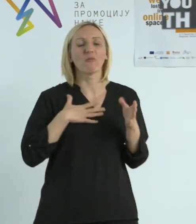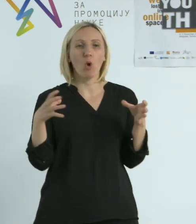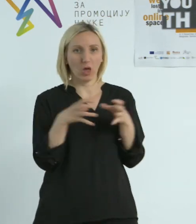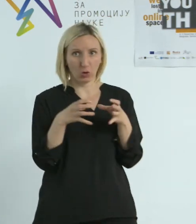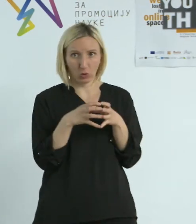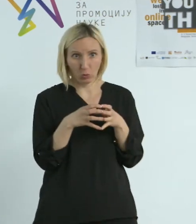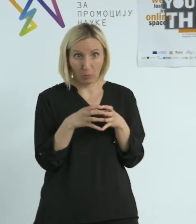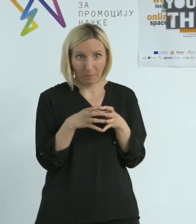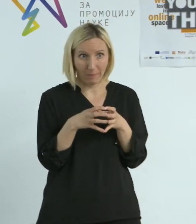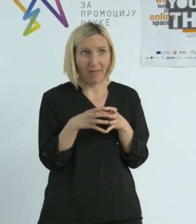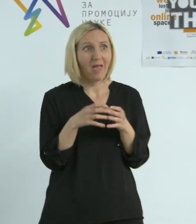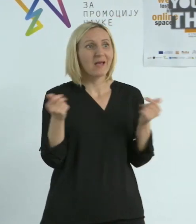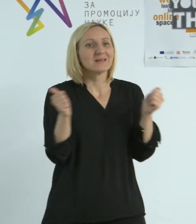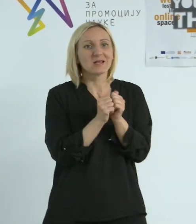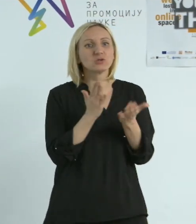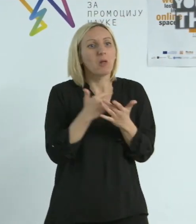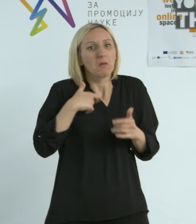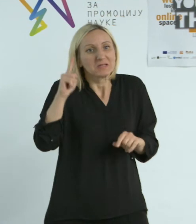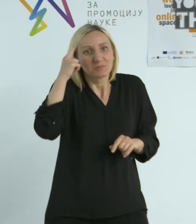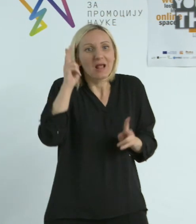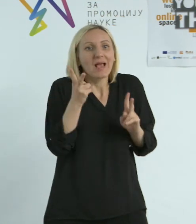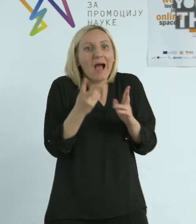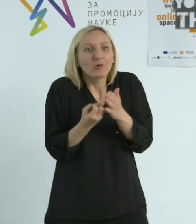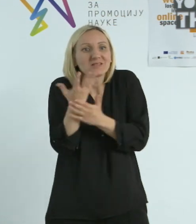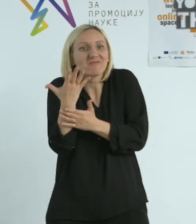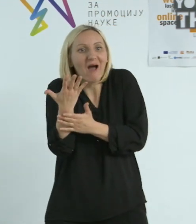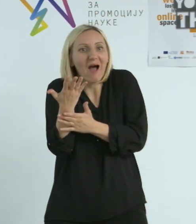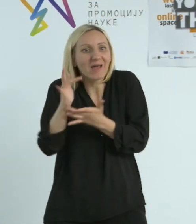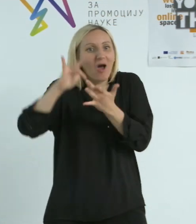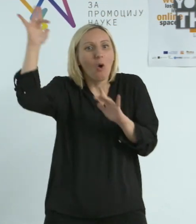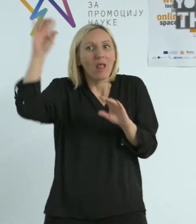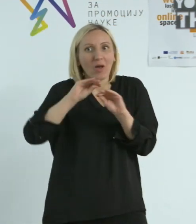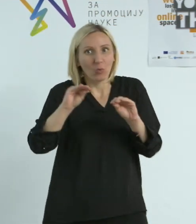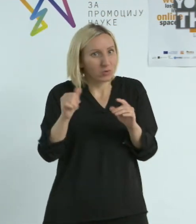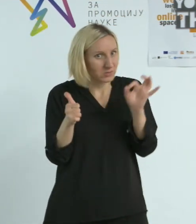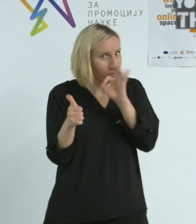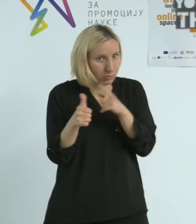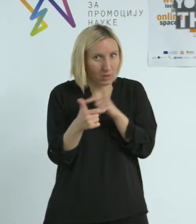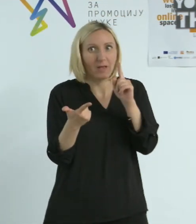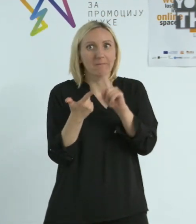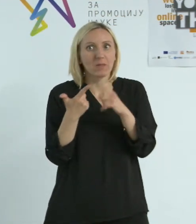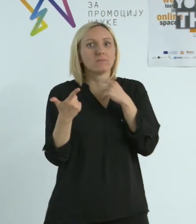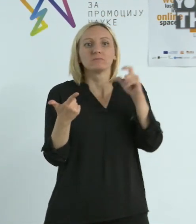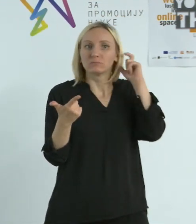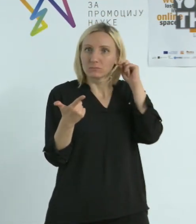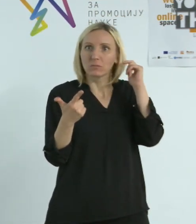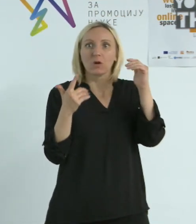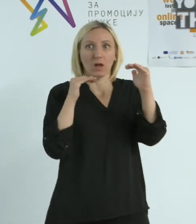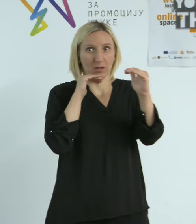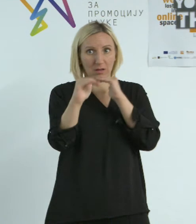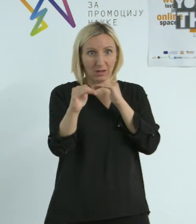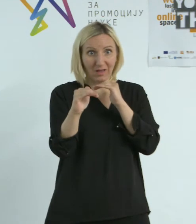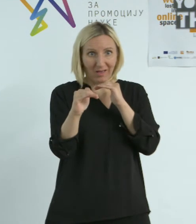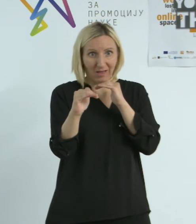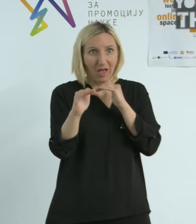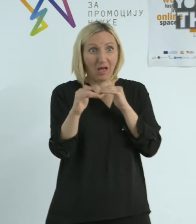had no knowledge about creating online course and almost no knowledge about gender equality. So we were like almost